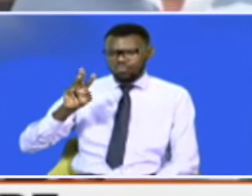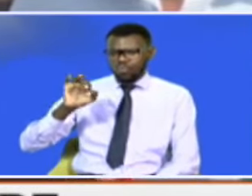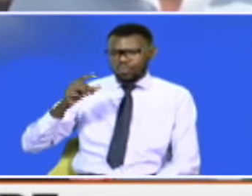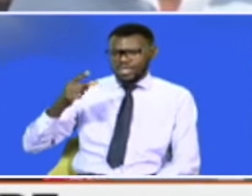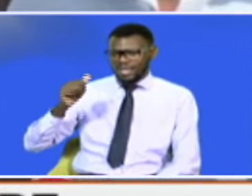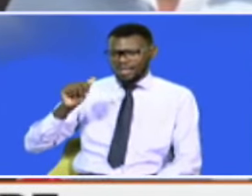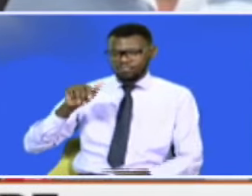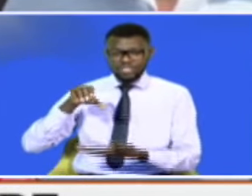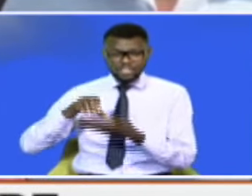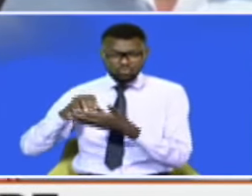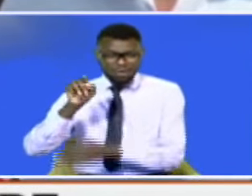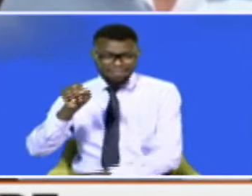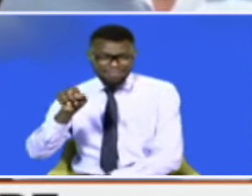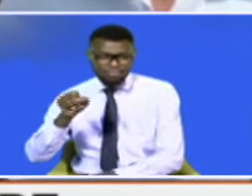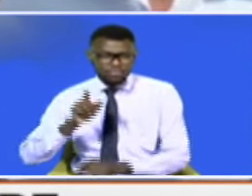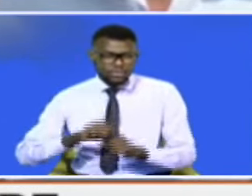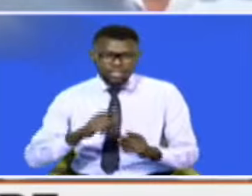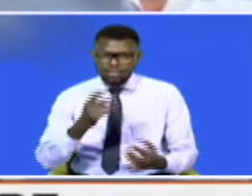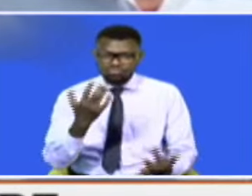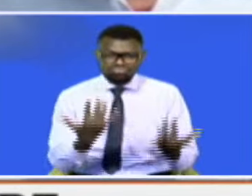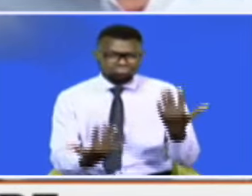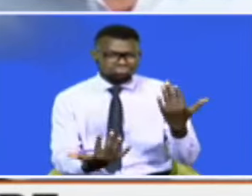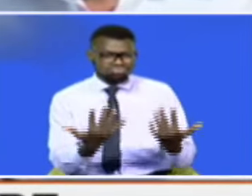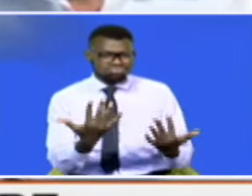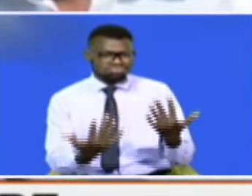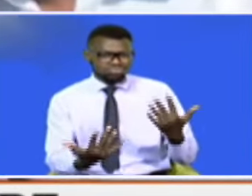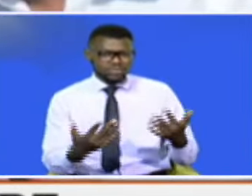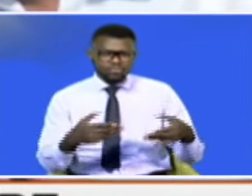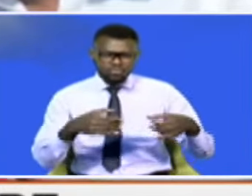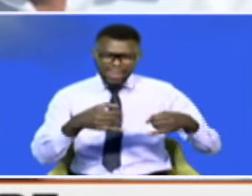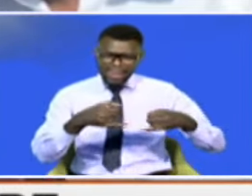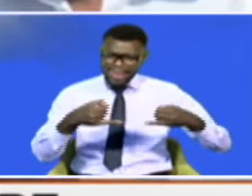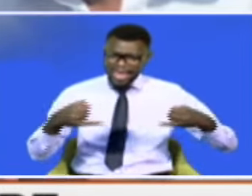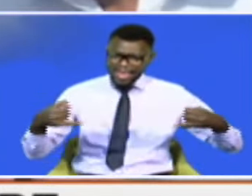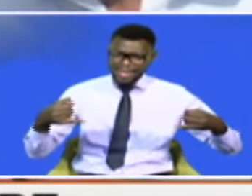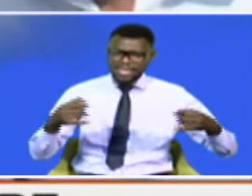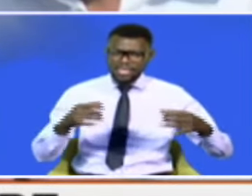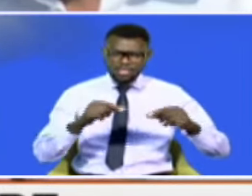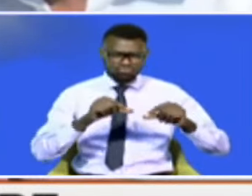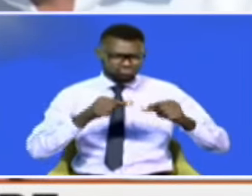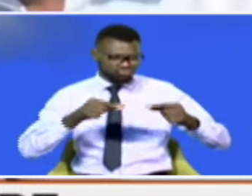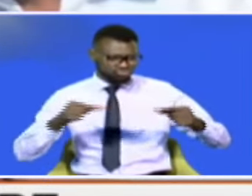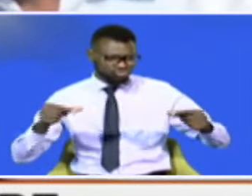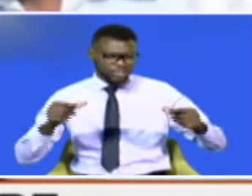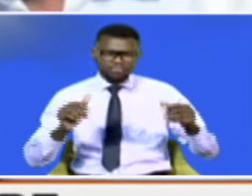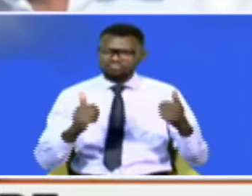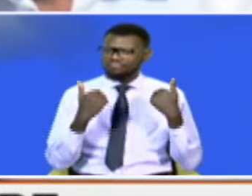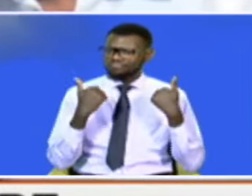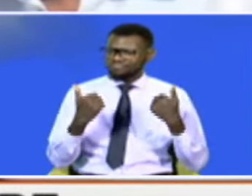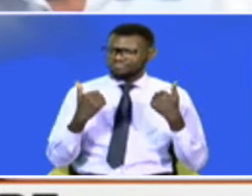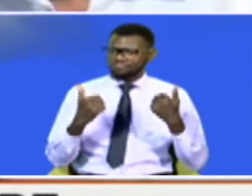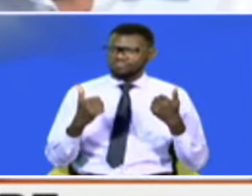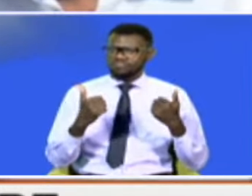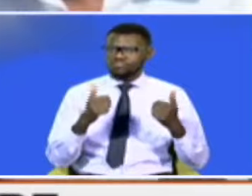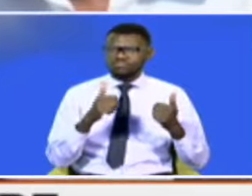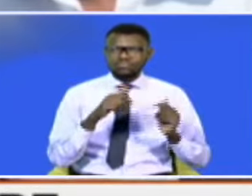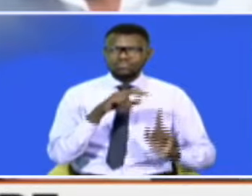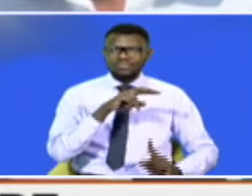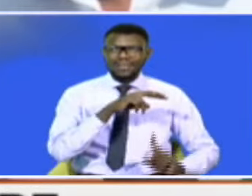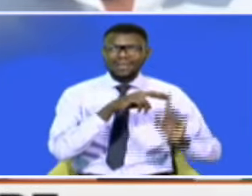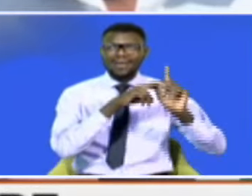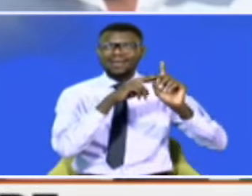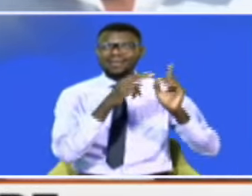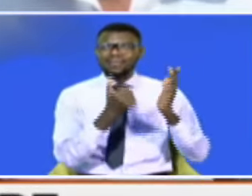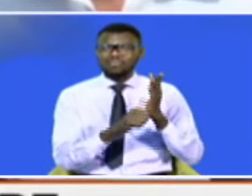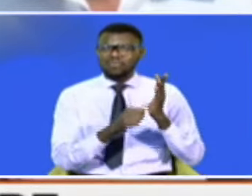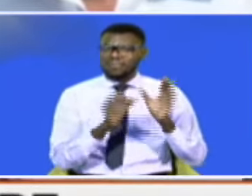the fire incident occurred, supply was stable on this line with no reported incidences. All the